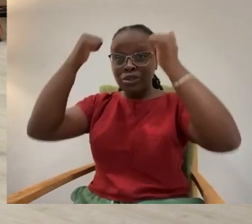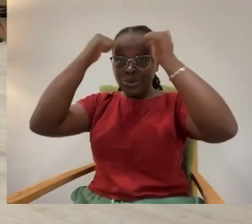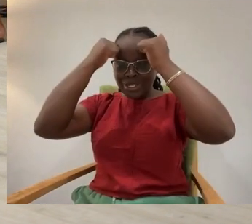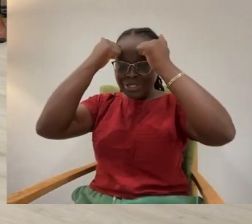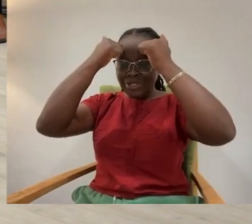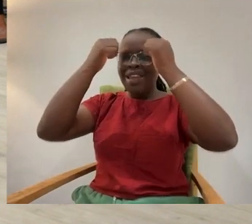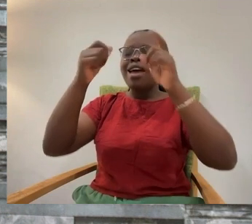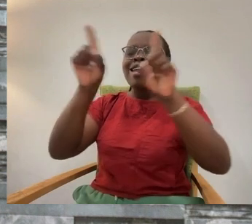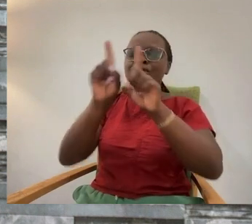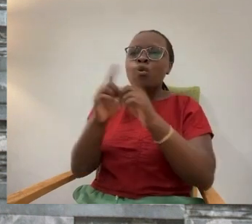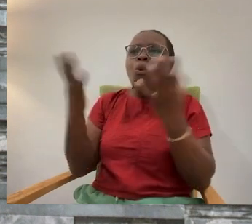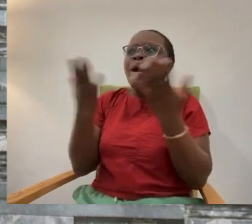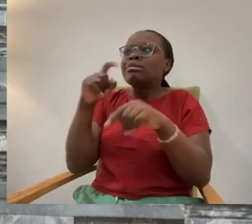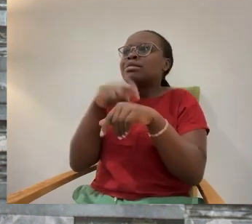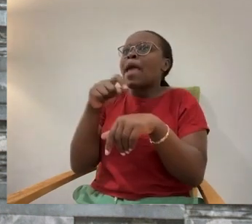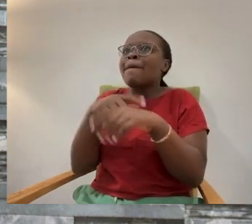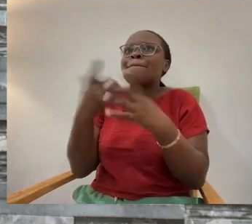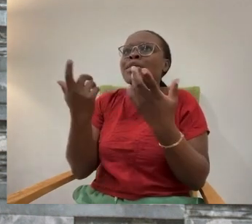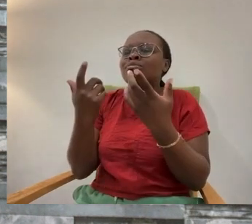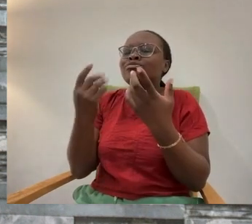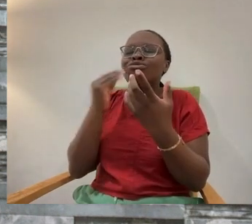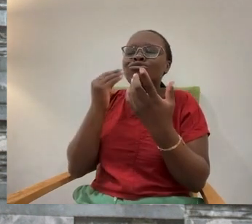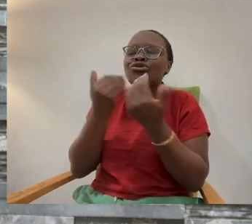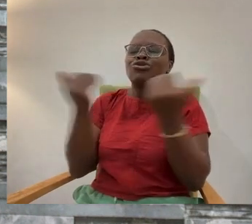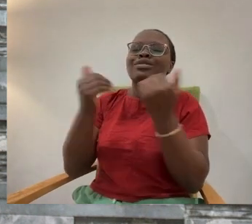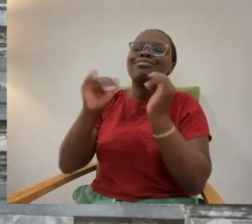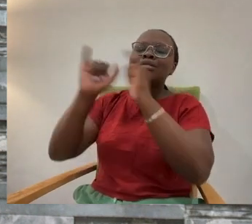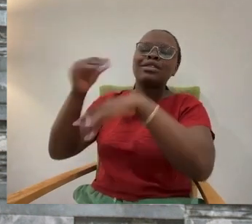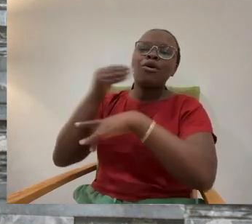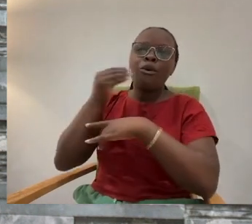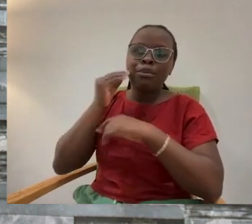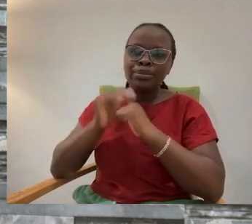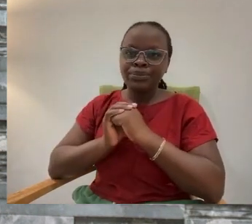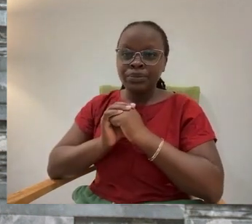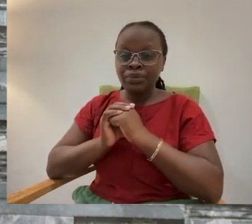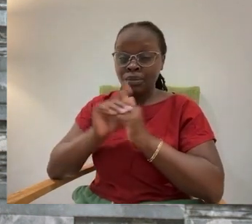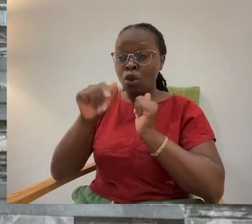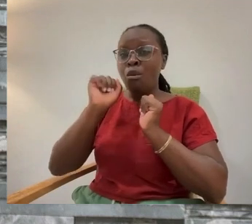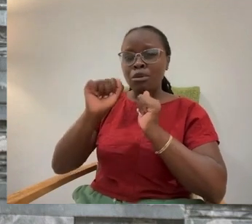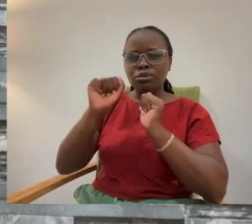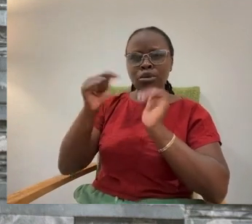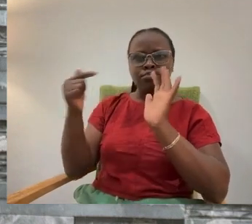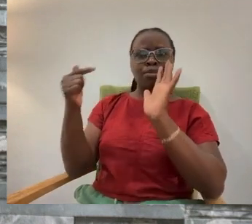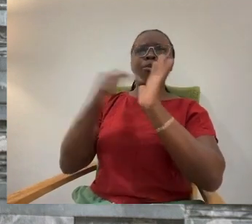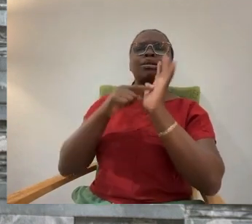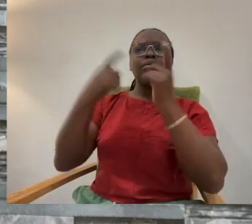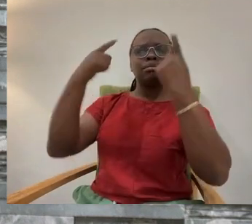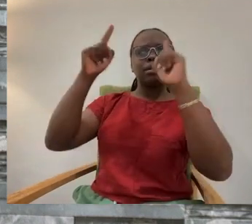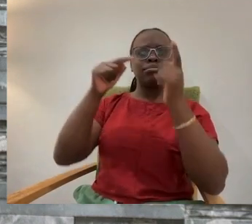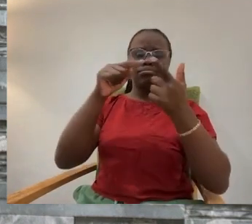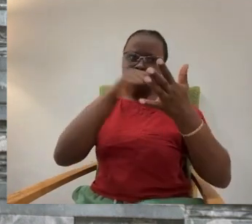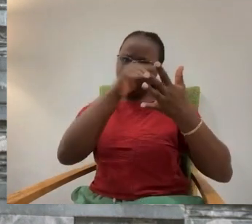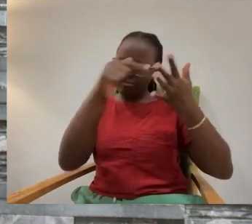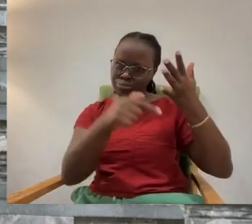learners are out. What about from you, Adan? Can you point to some successes and say these are policies